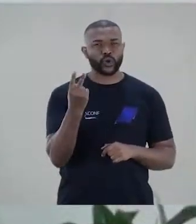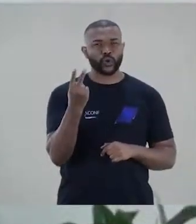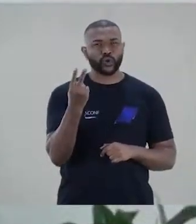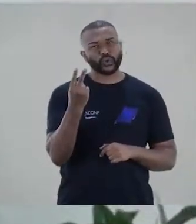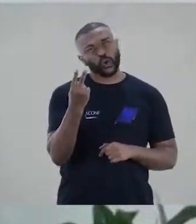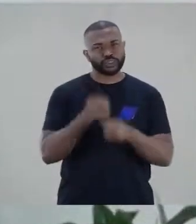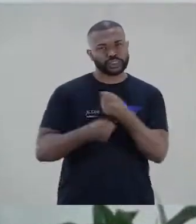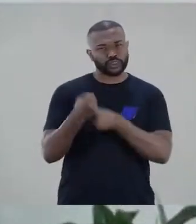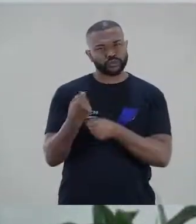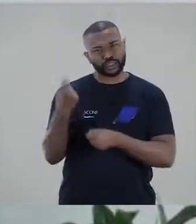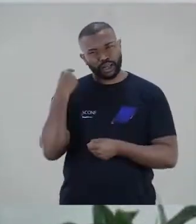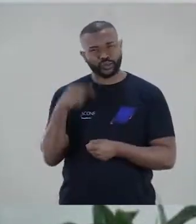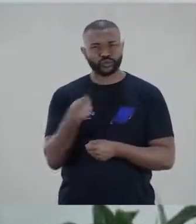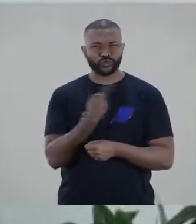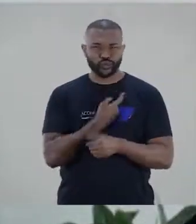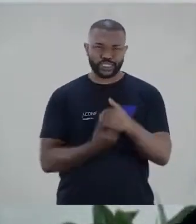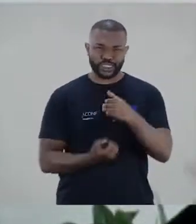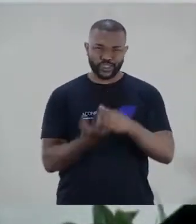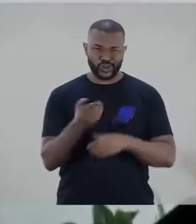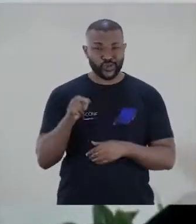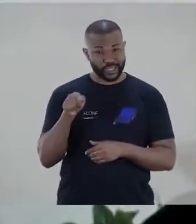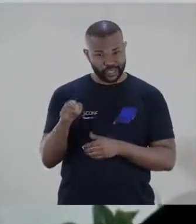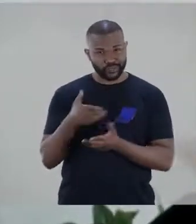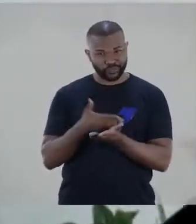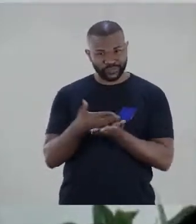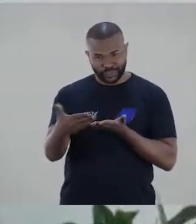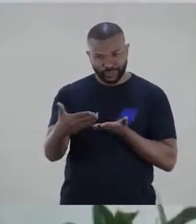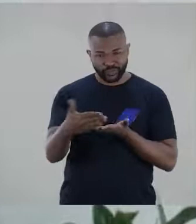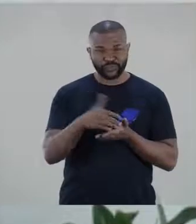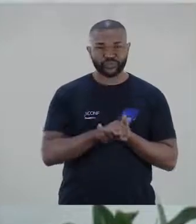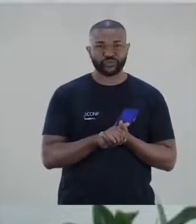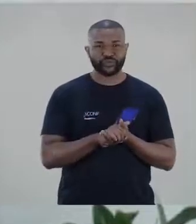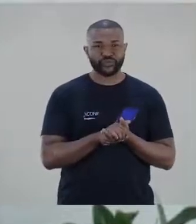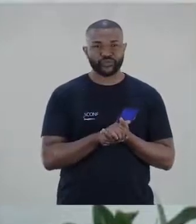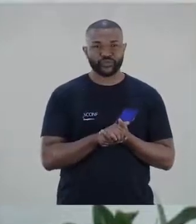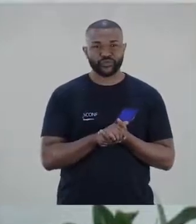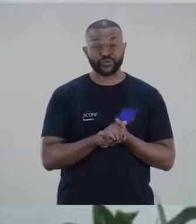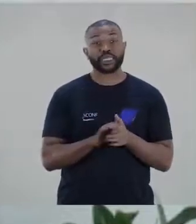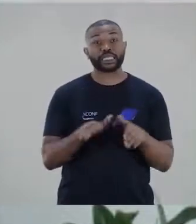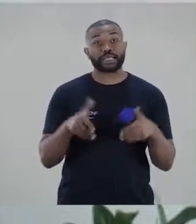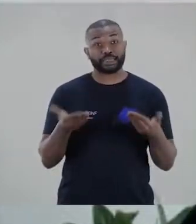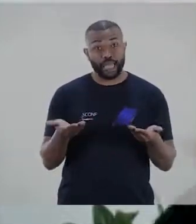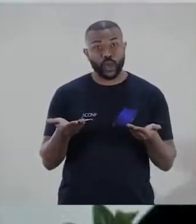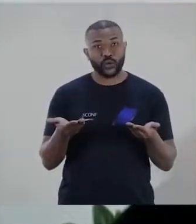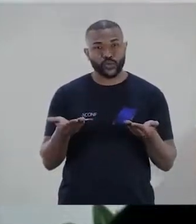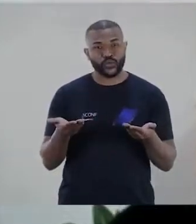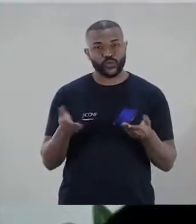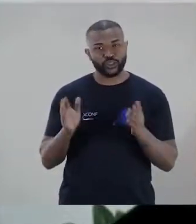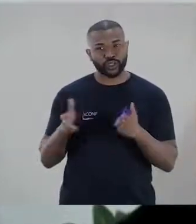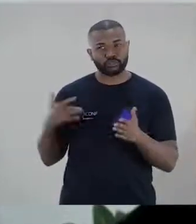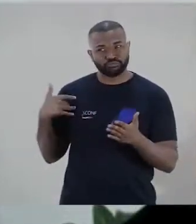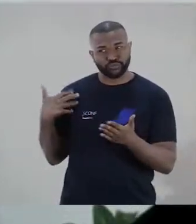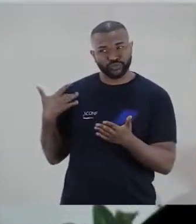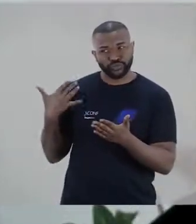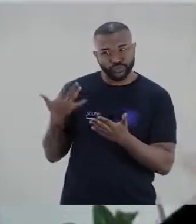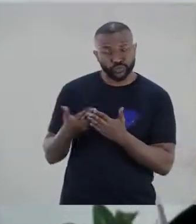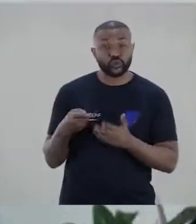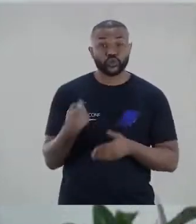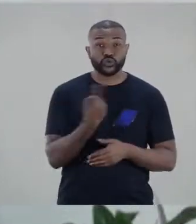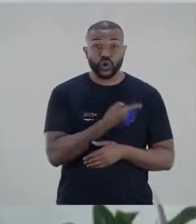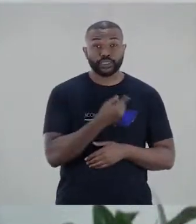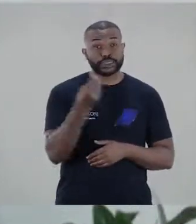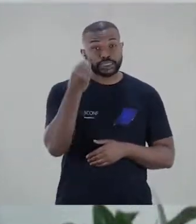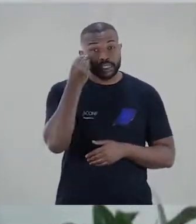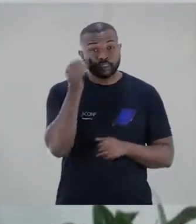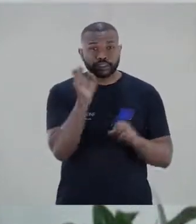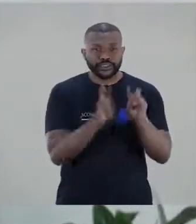these principles. And since then, I think we've been trying to kind of pave this future vision and bring